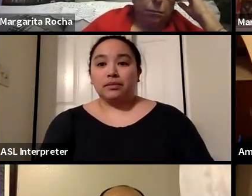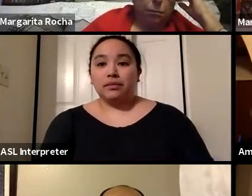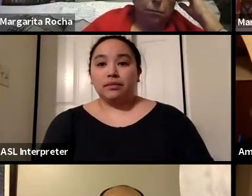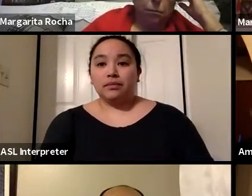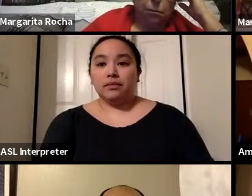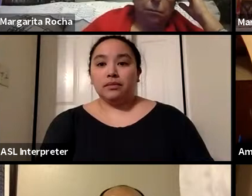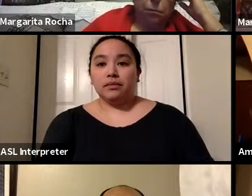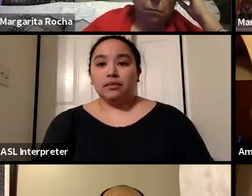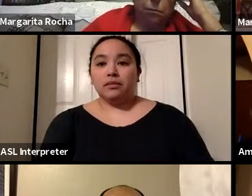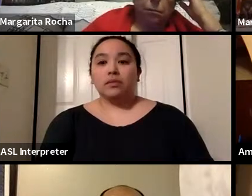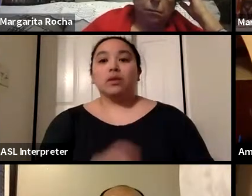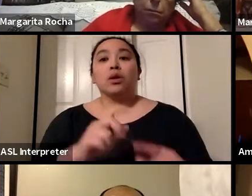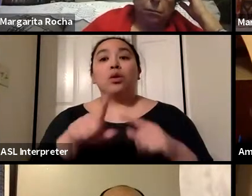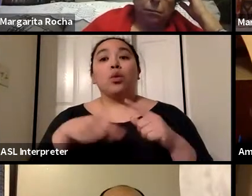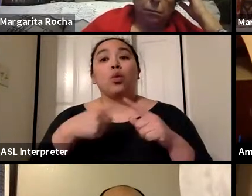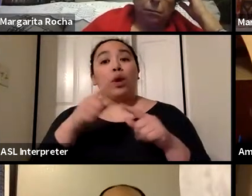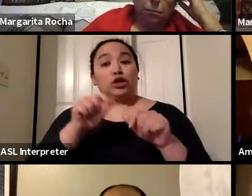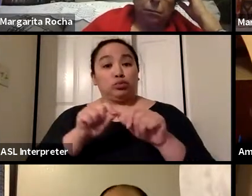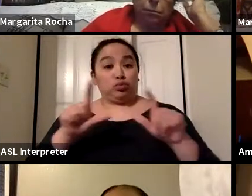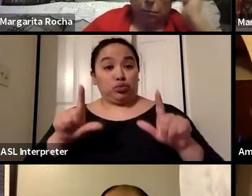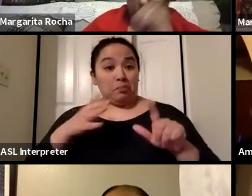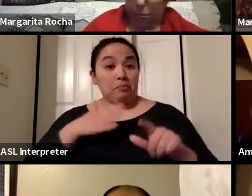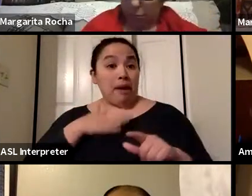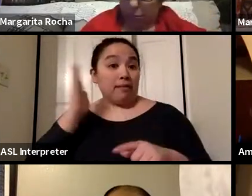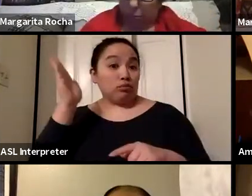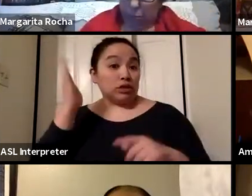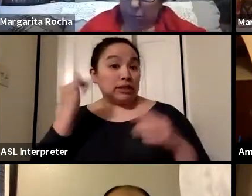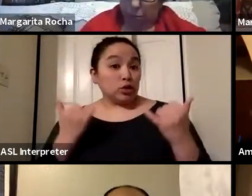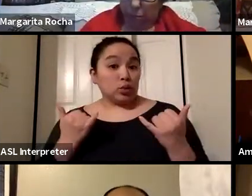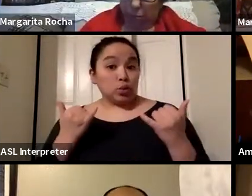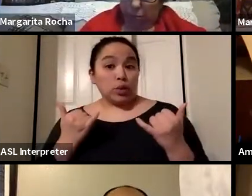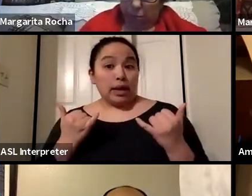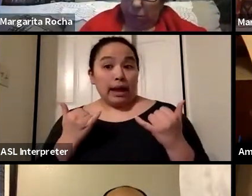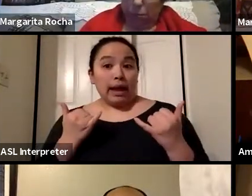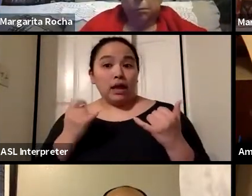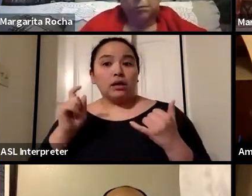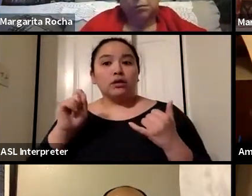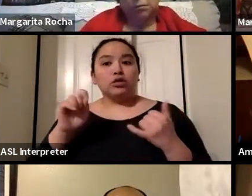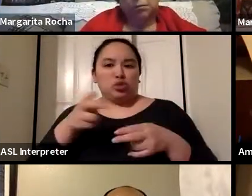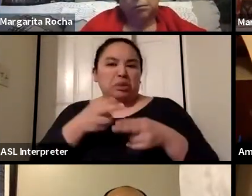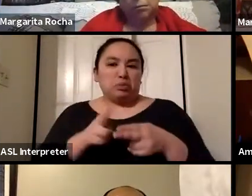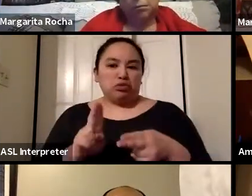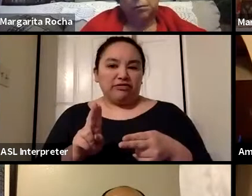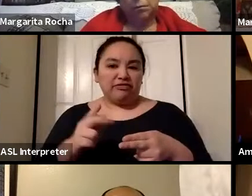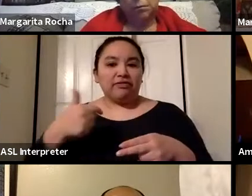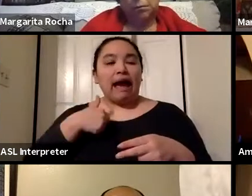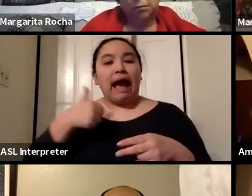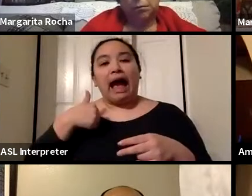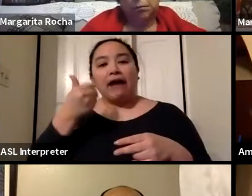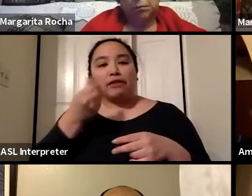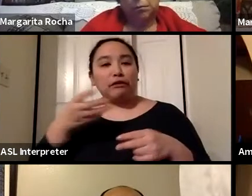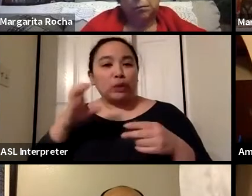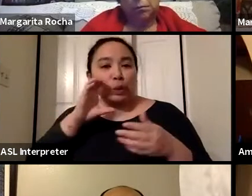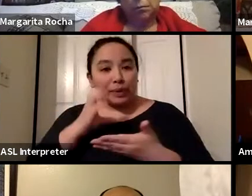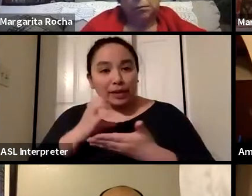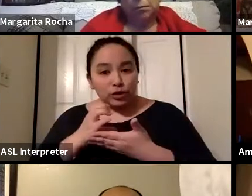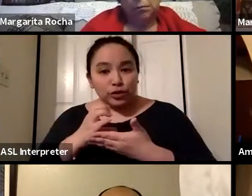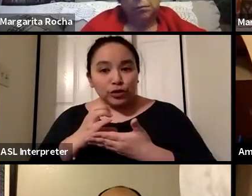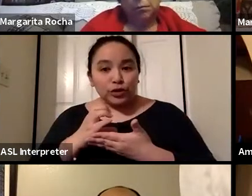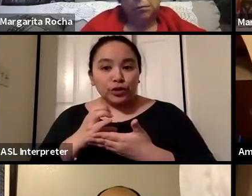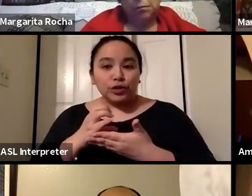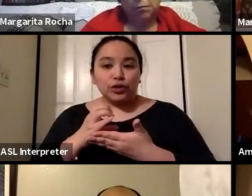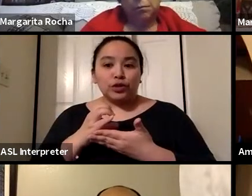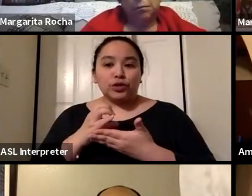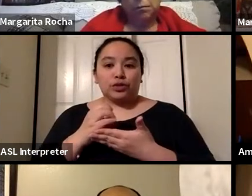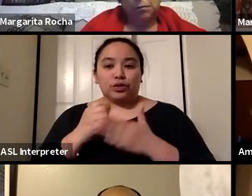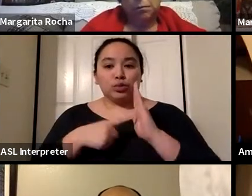So as she's pulling that up, my presentation today should be brief. I have a couple of images that I want